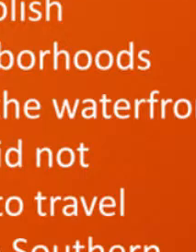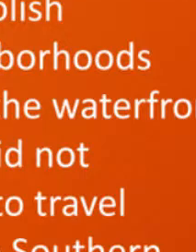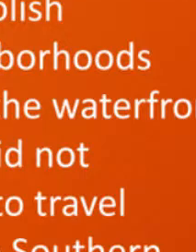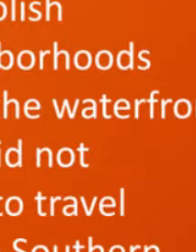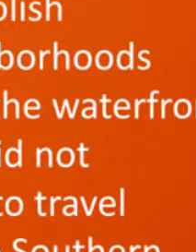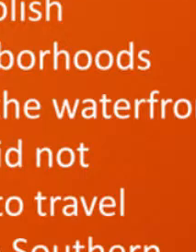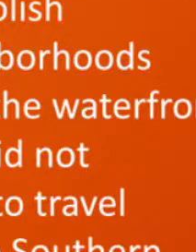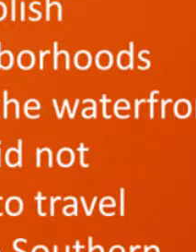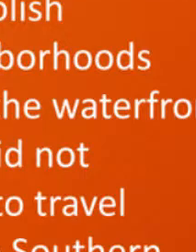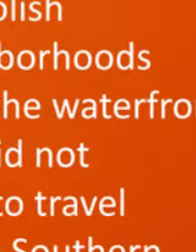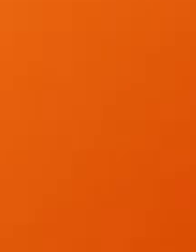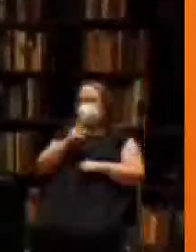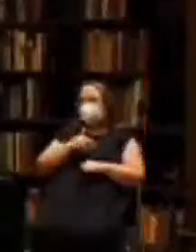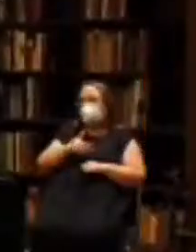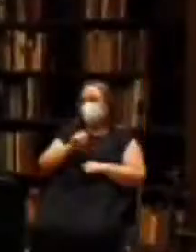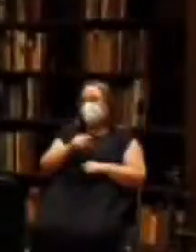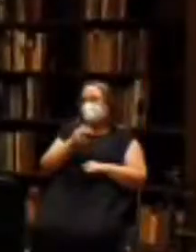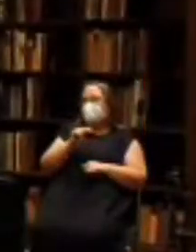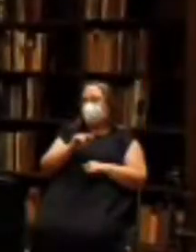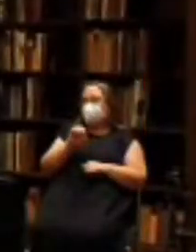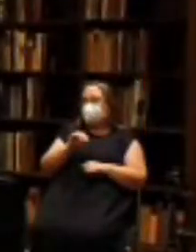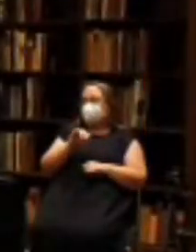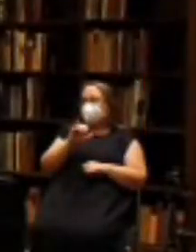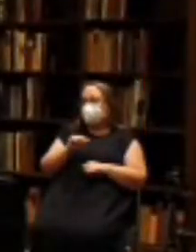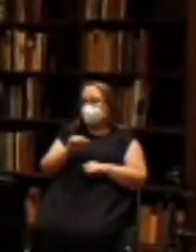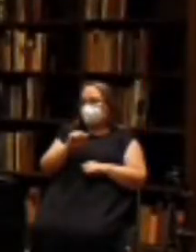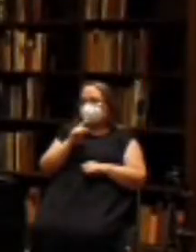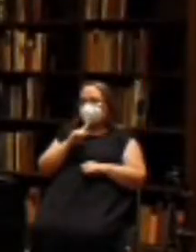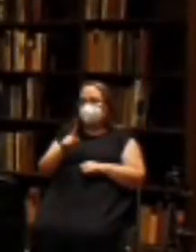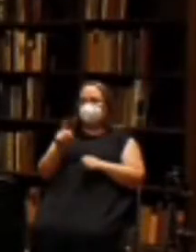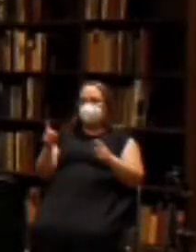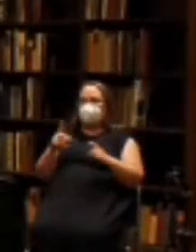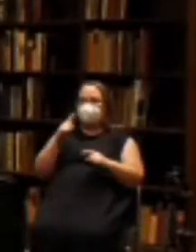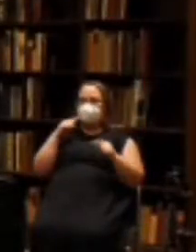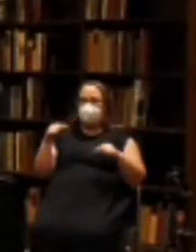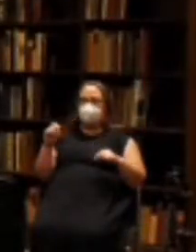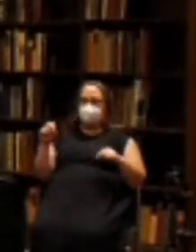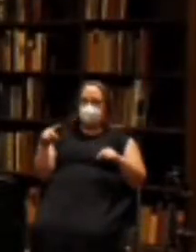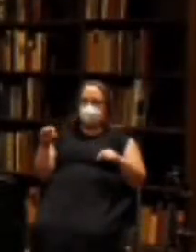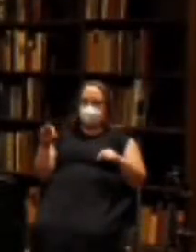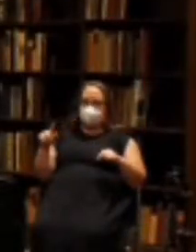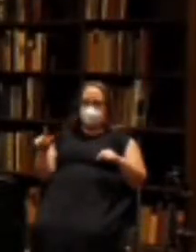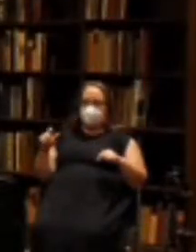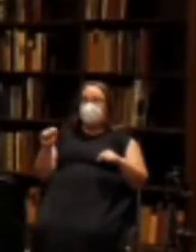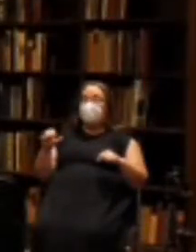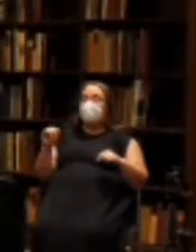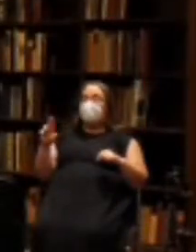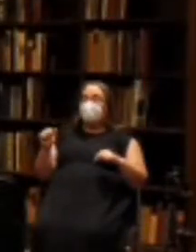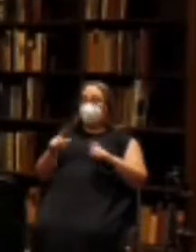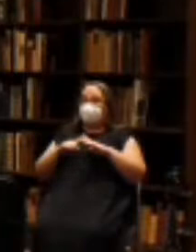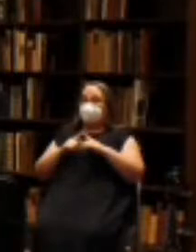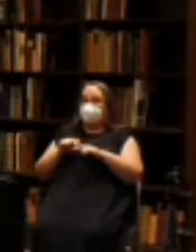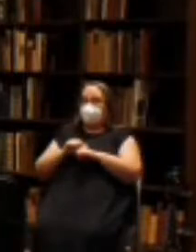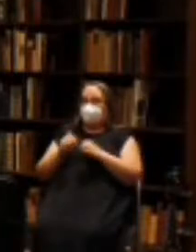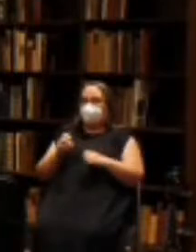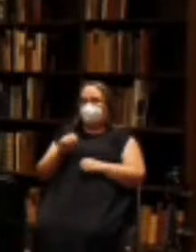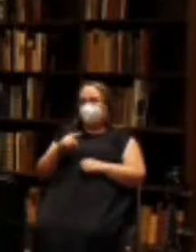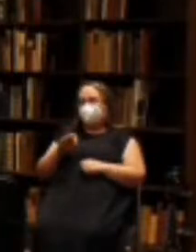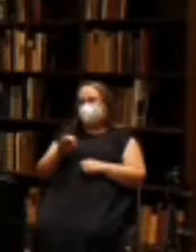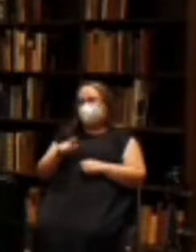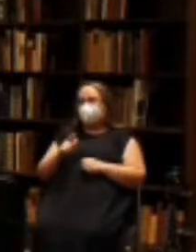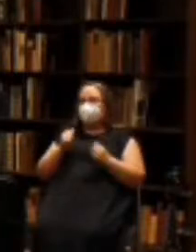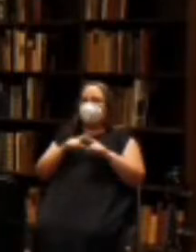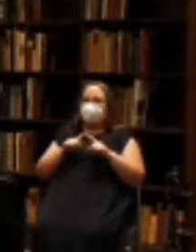same time, Cornish is hired by Edwin Castagna, who is the director of Pratt Library. So Cornish begins to work at Pratt in various